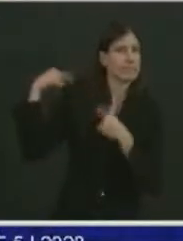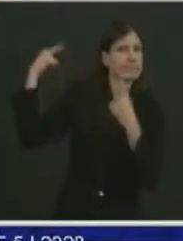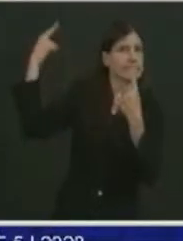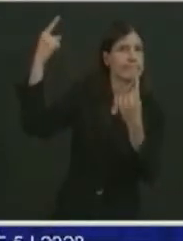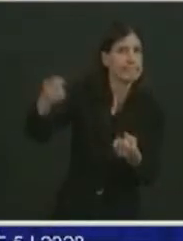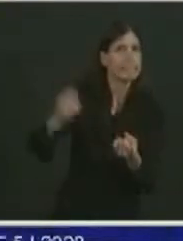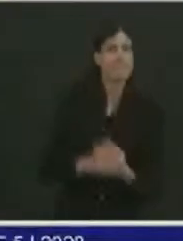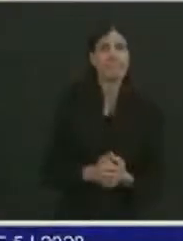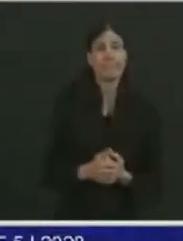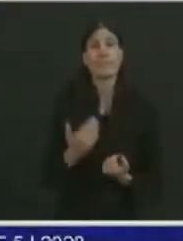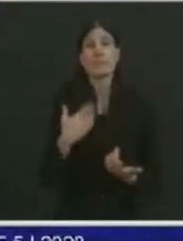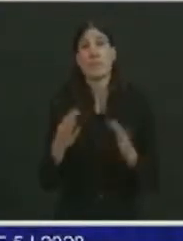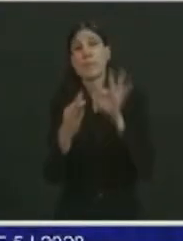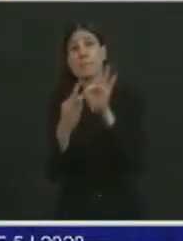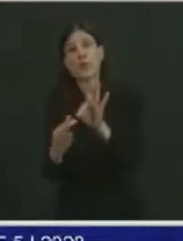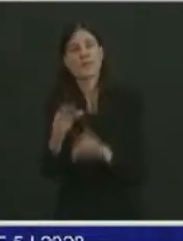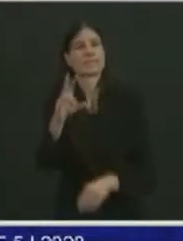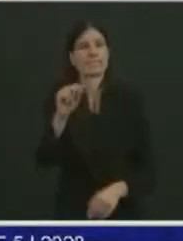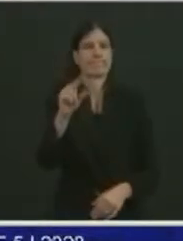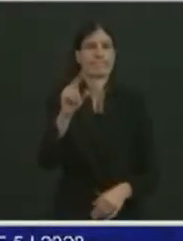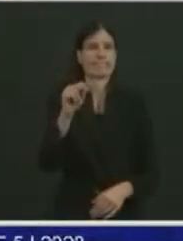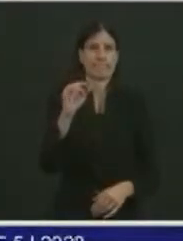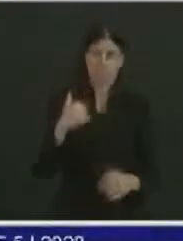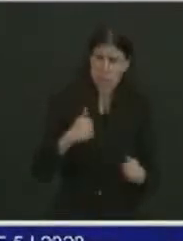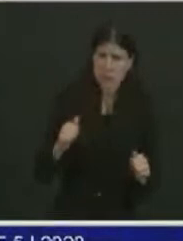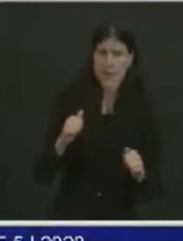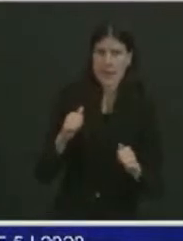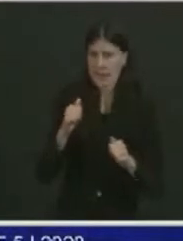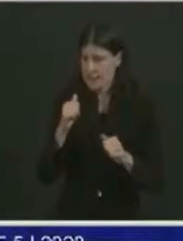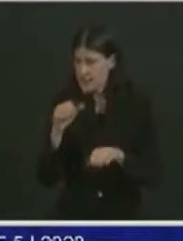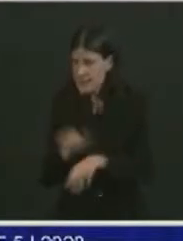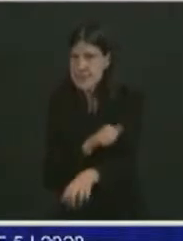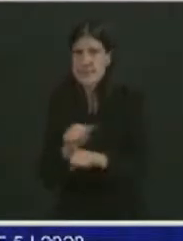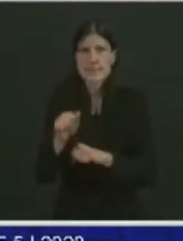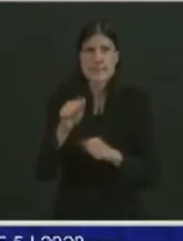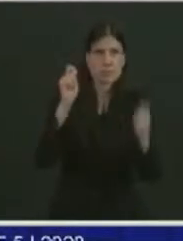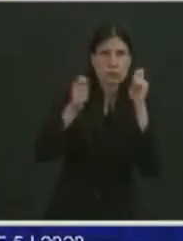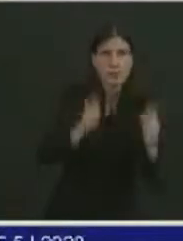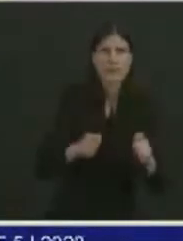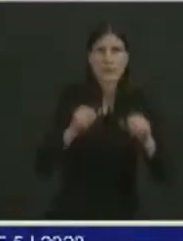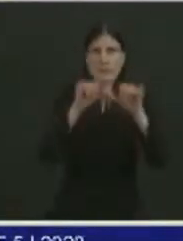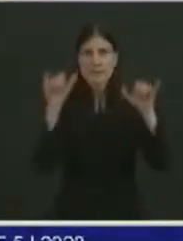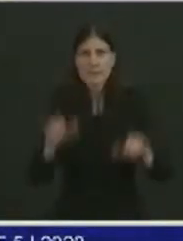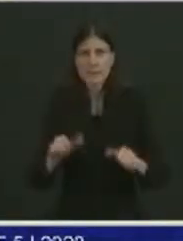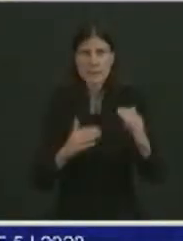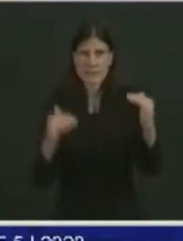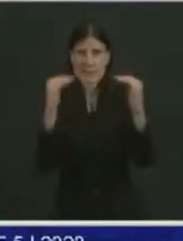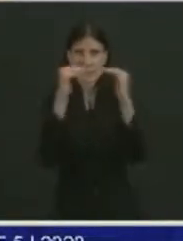be the first to recognize all there is to do. But Brother Gary and I have had dialogue for years,